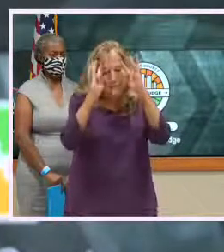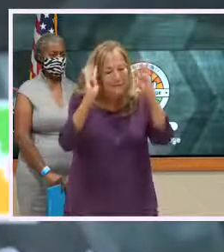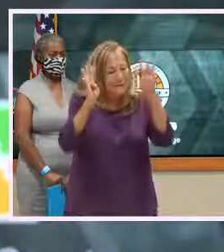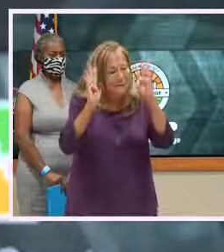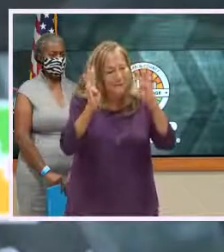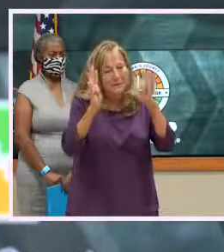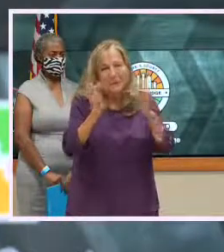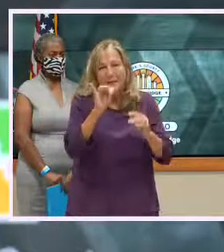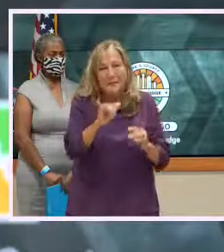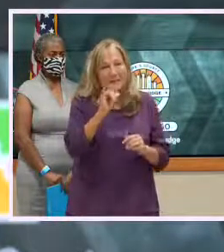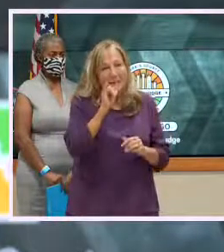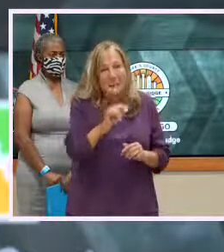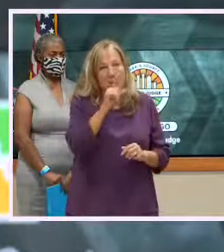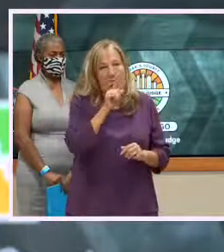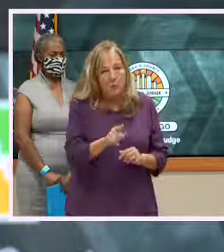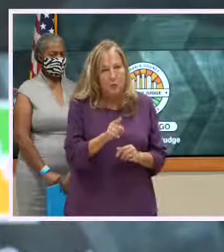absolutely,